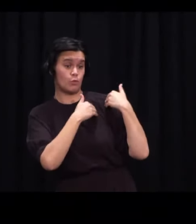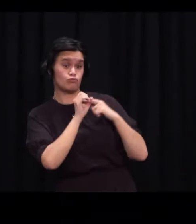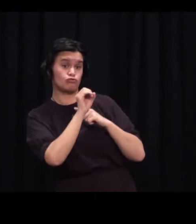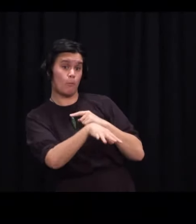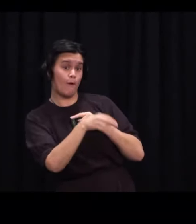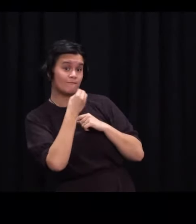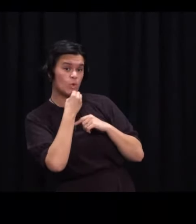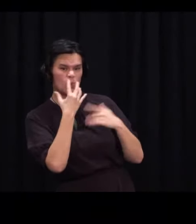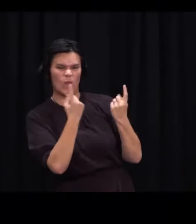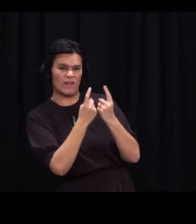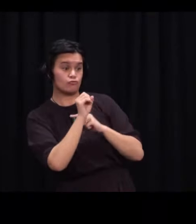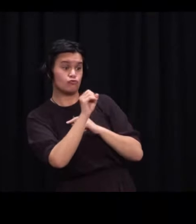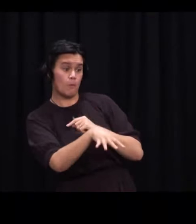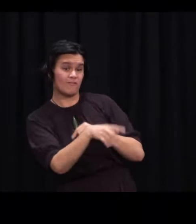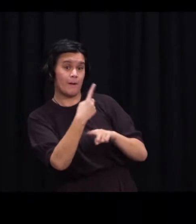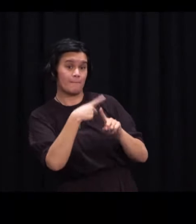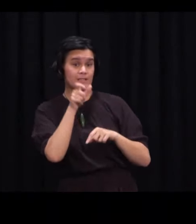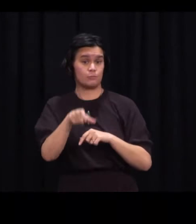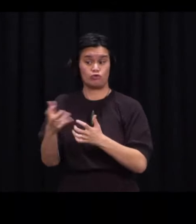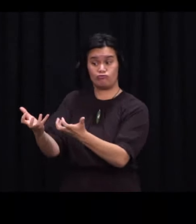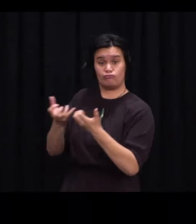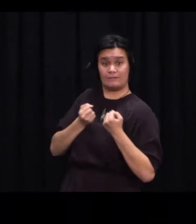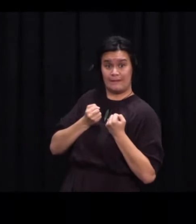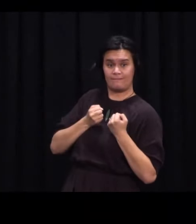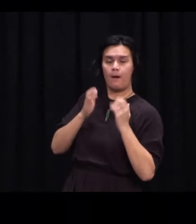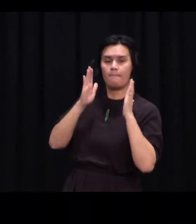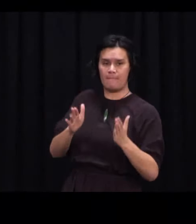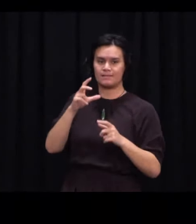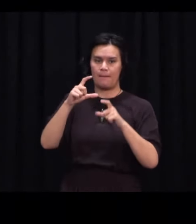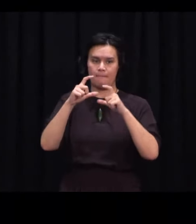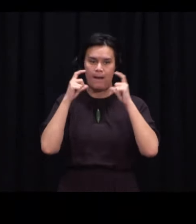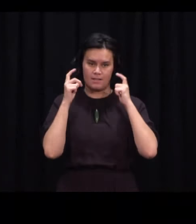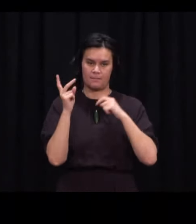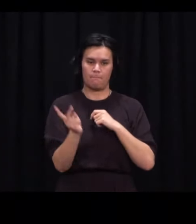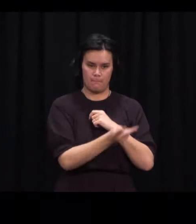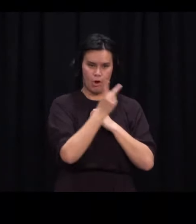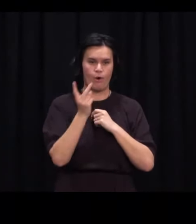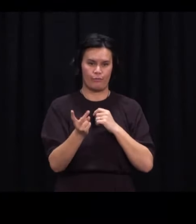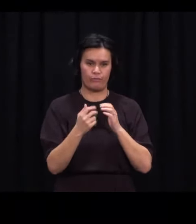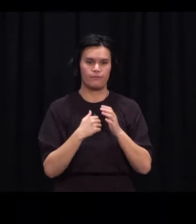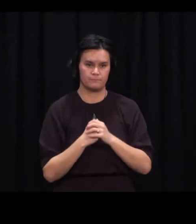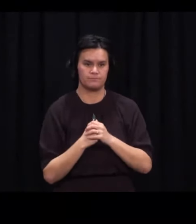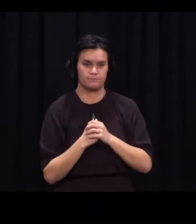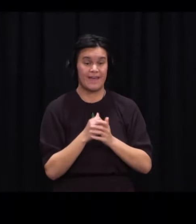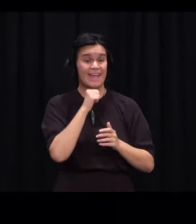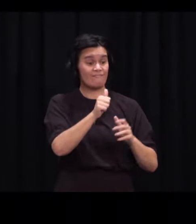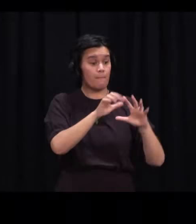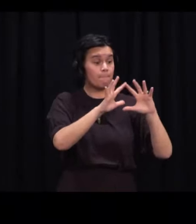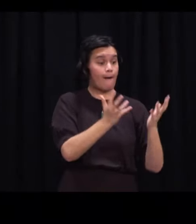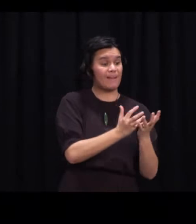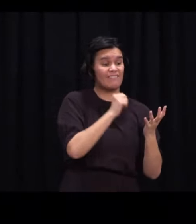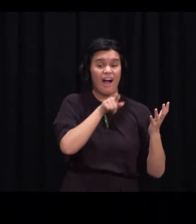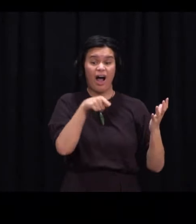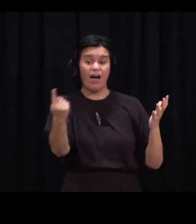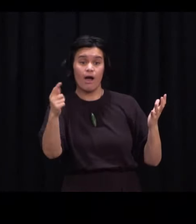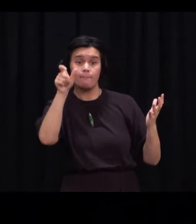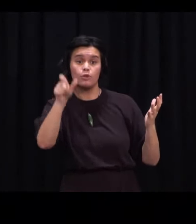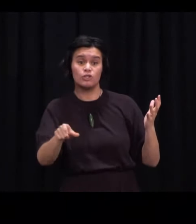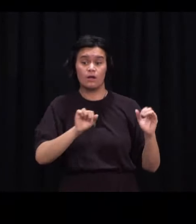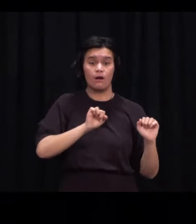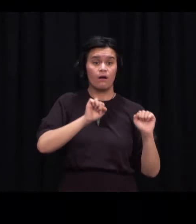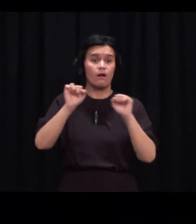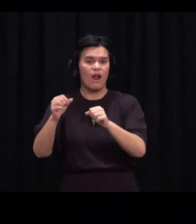is strongly encouraged to wear a mask in any indoor setting with people outside your bubble. The latest science tells us Delta spreads very easily, often